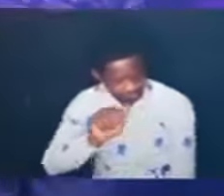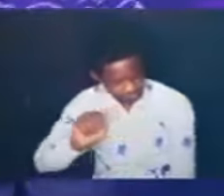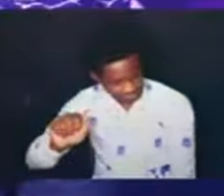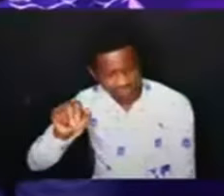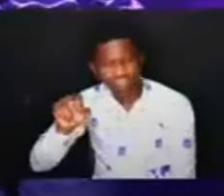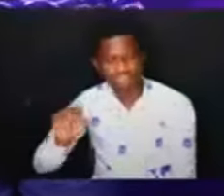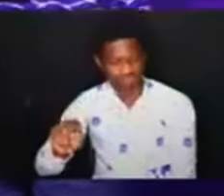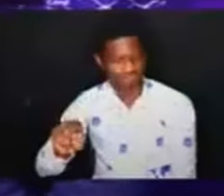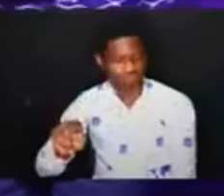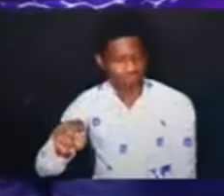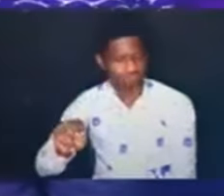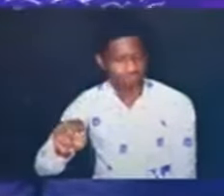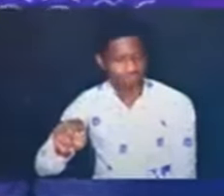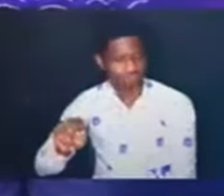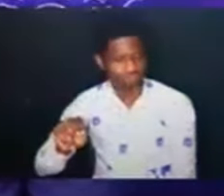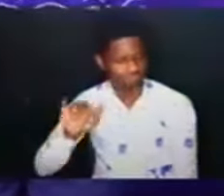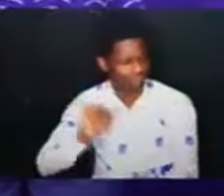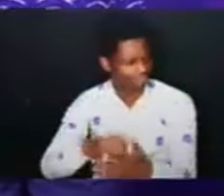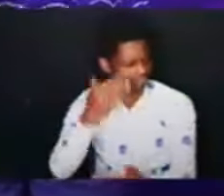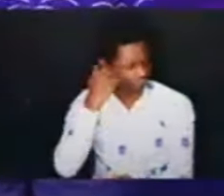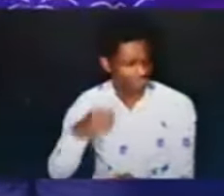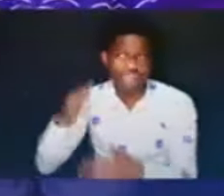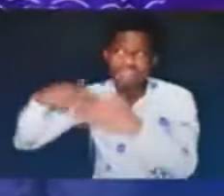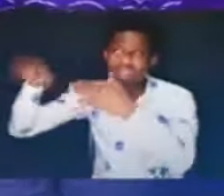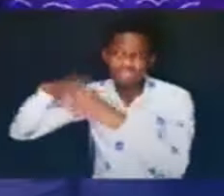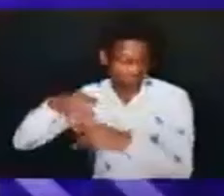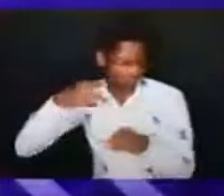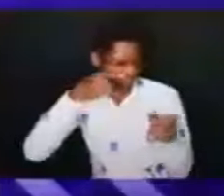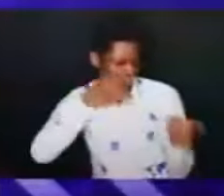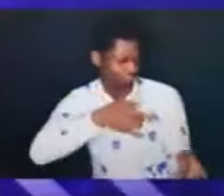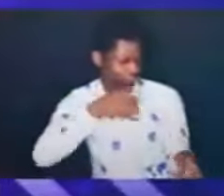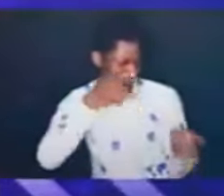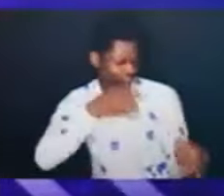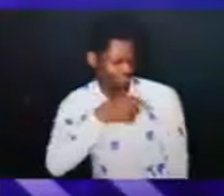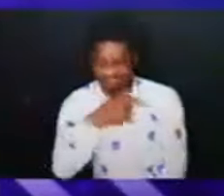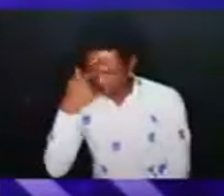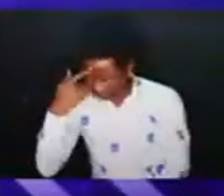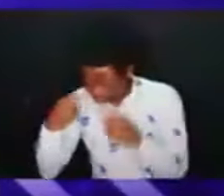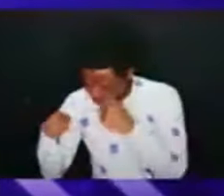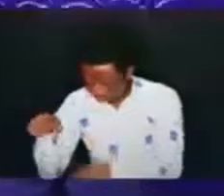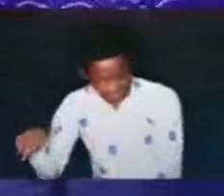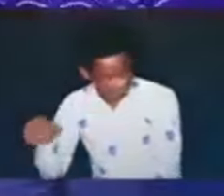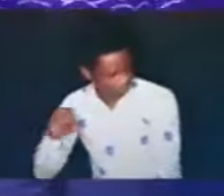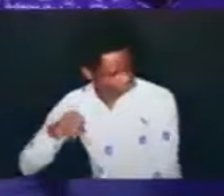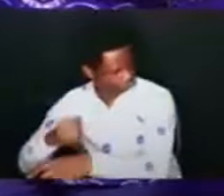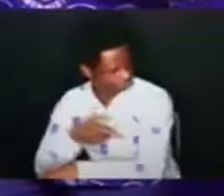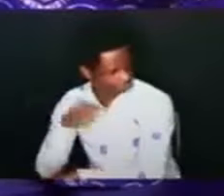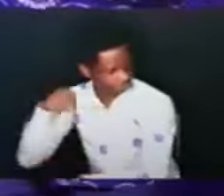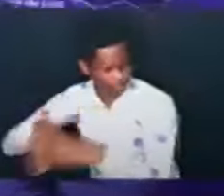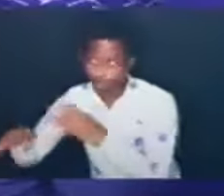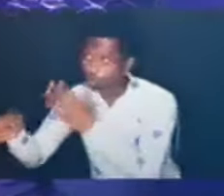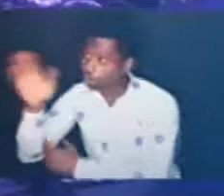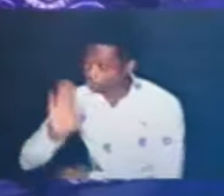That is why heaven laughs. Because this young man is in the agenda.